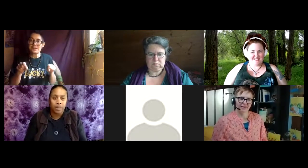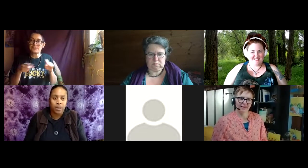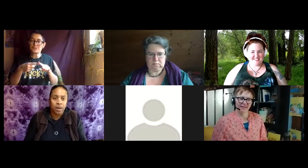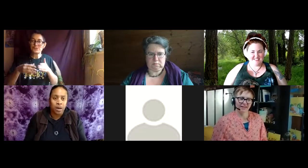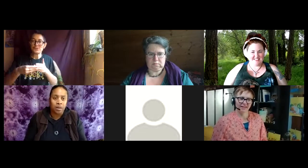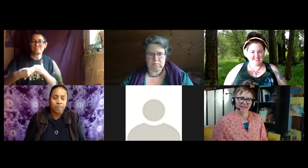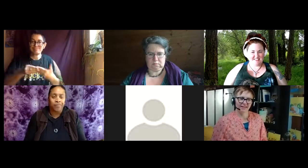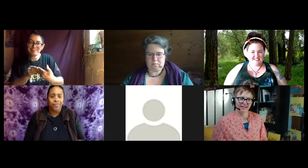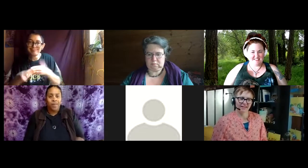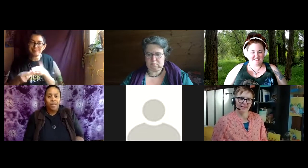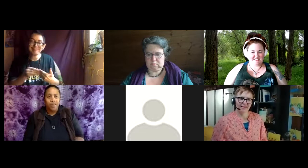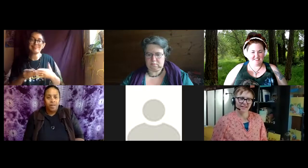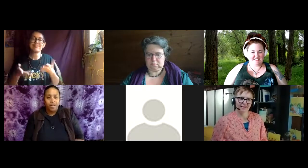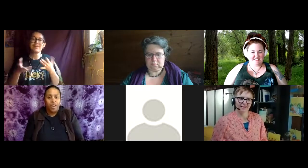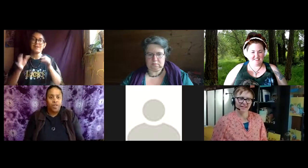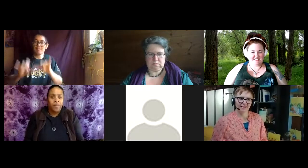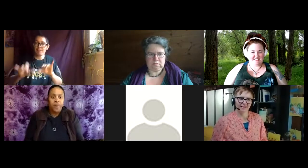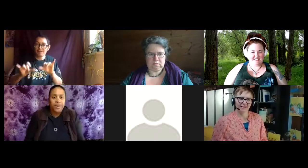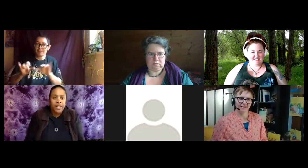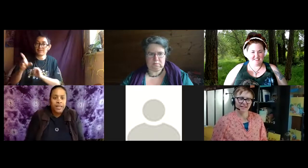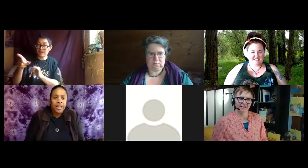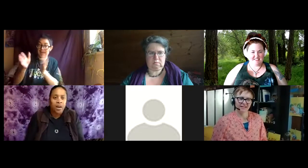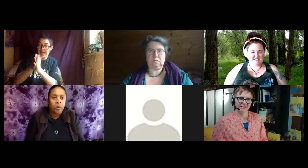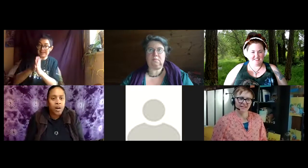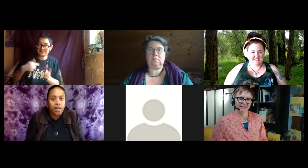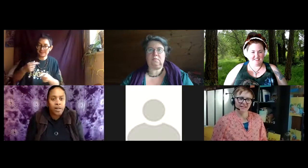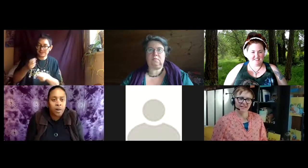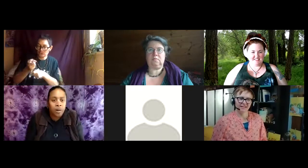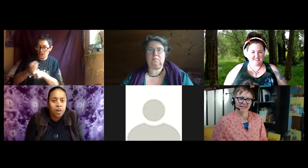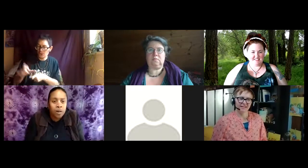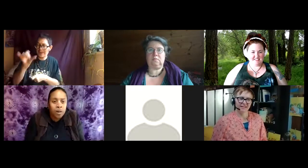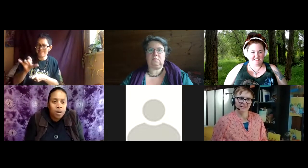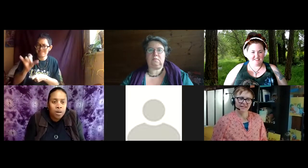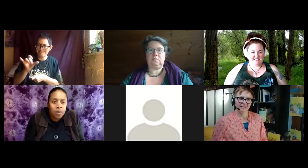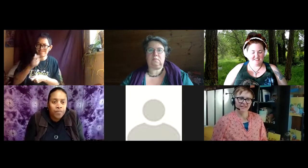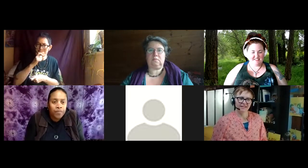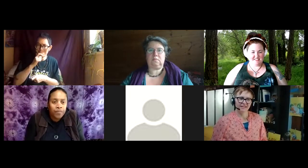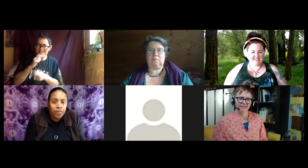um, um, structured person, that's not going to work. And so,